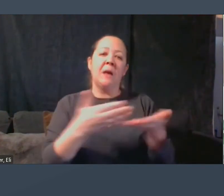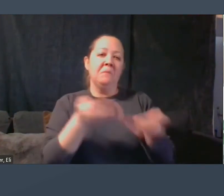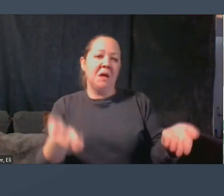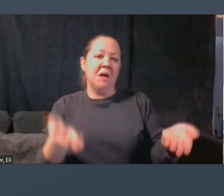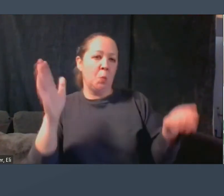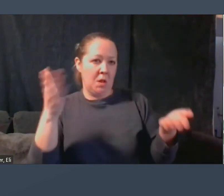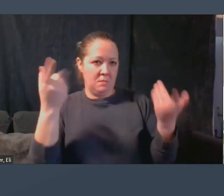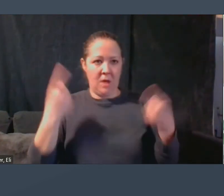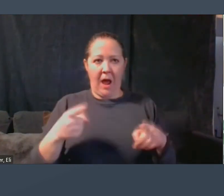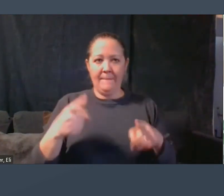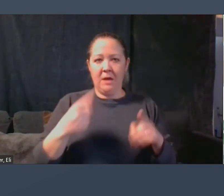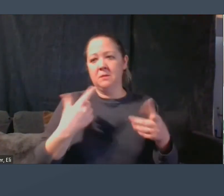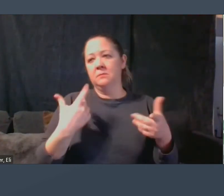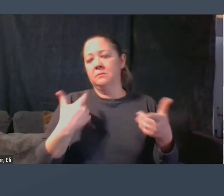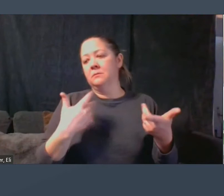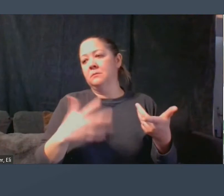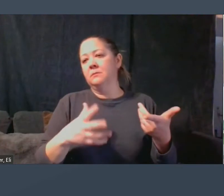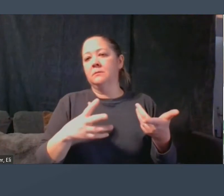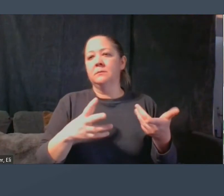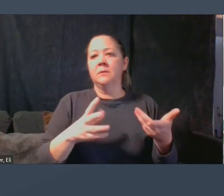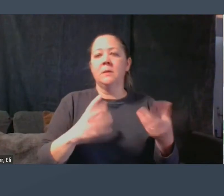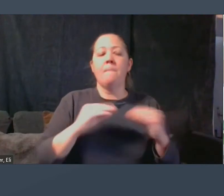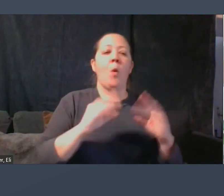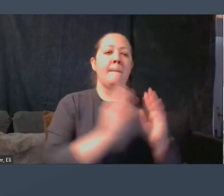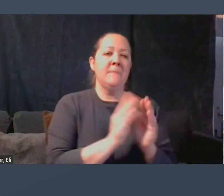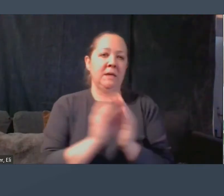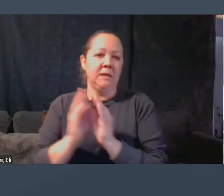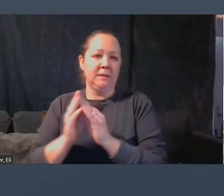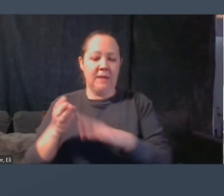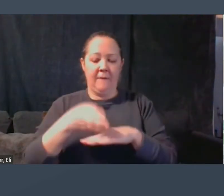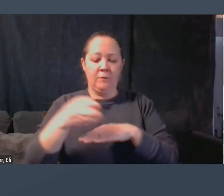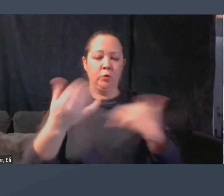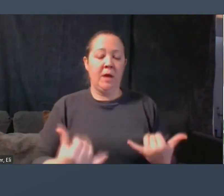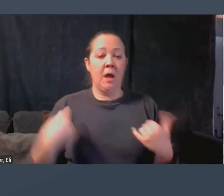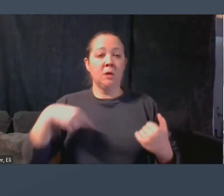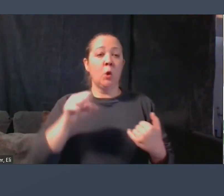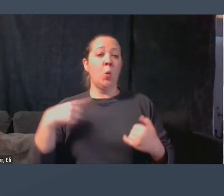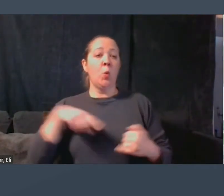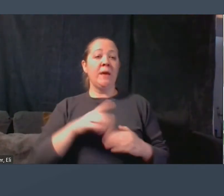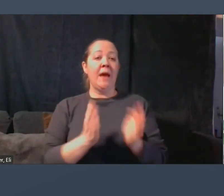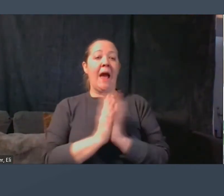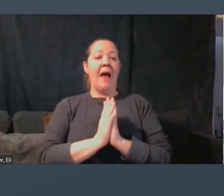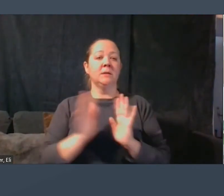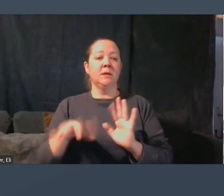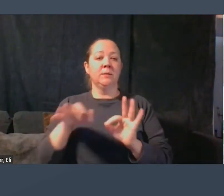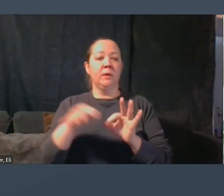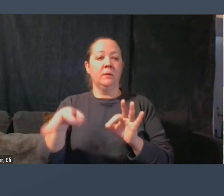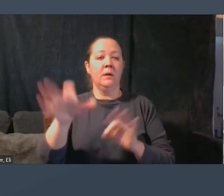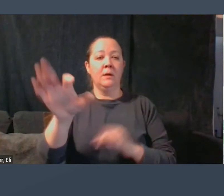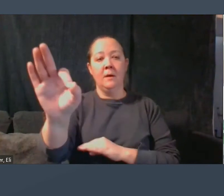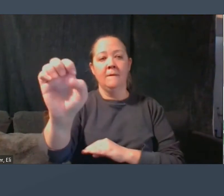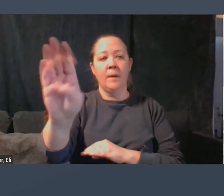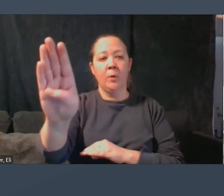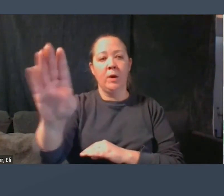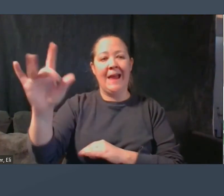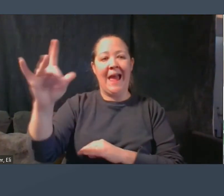even be additional meetings. And so we would ask that this go to February. Specifically, I would propose February 18th.